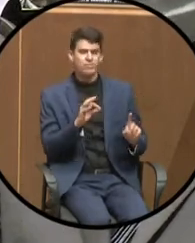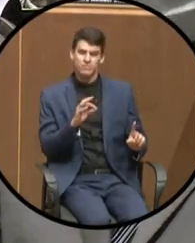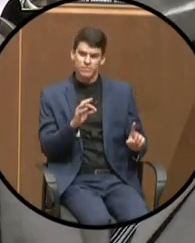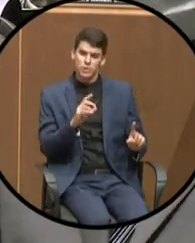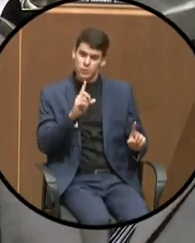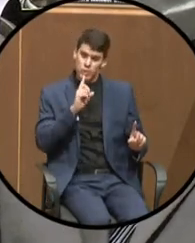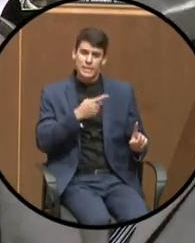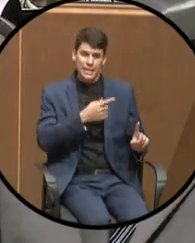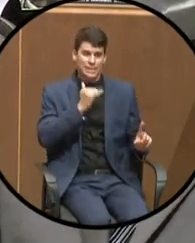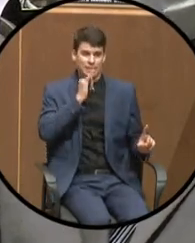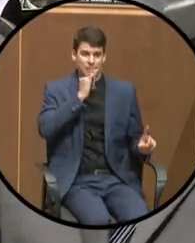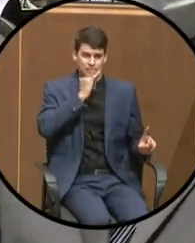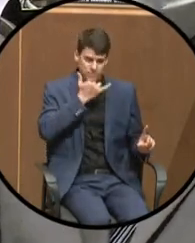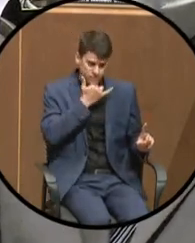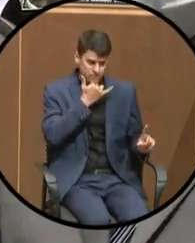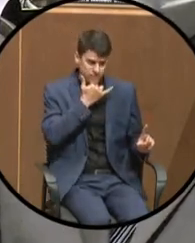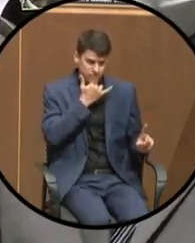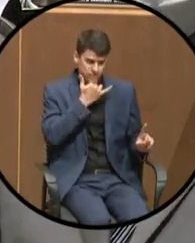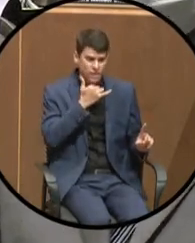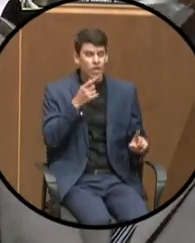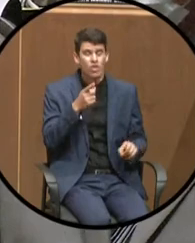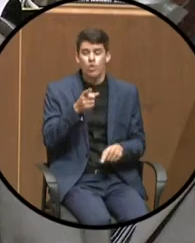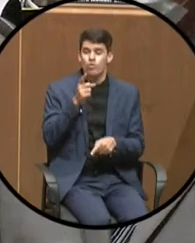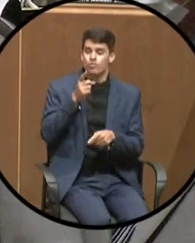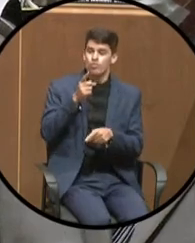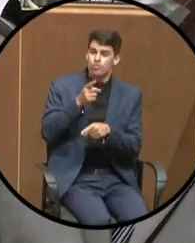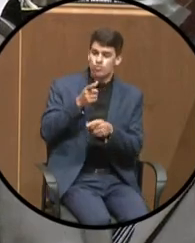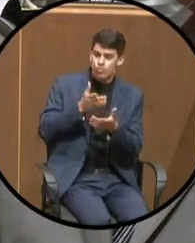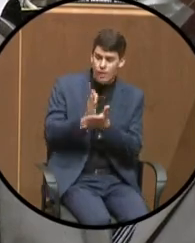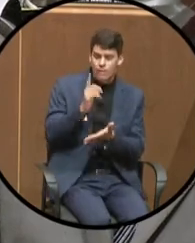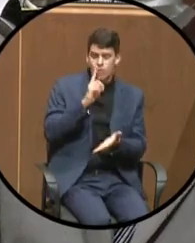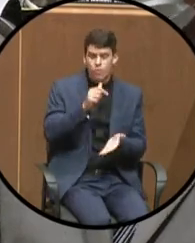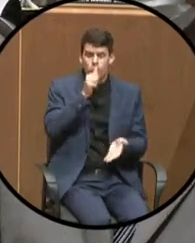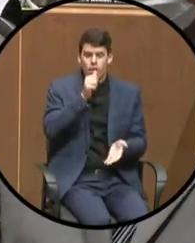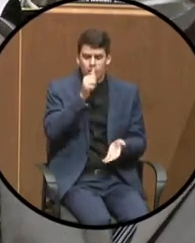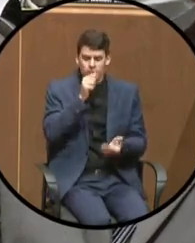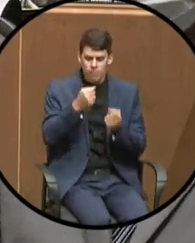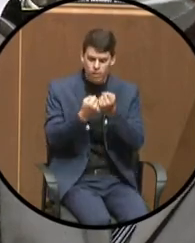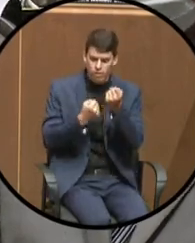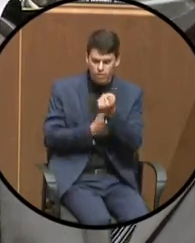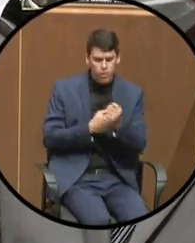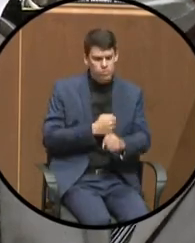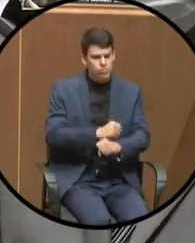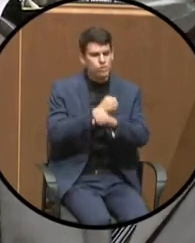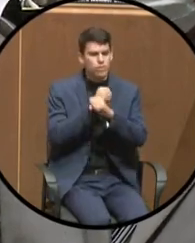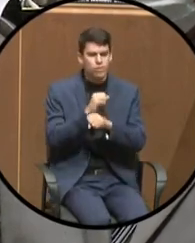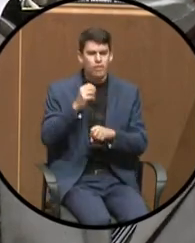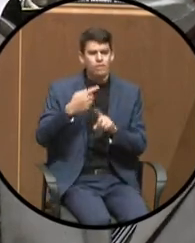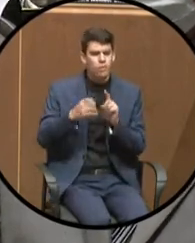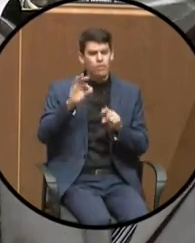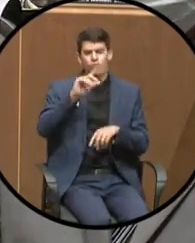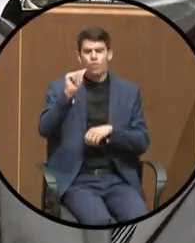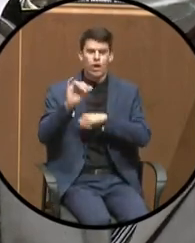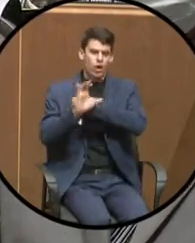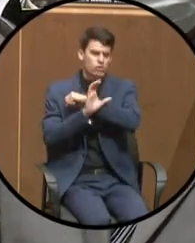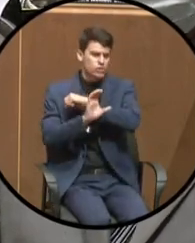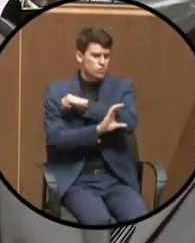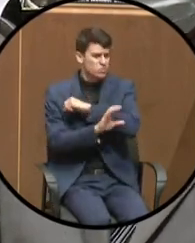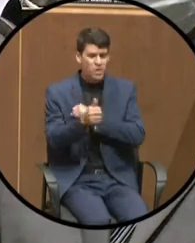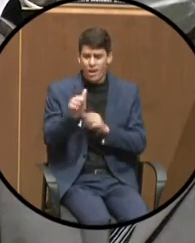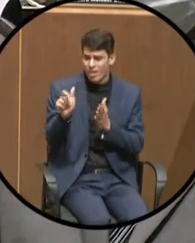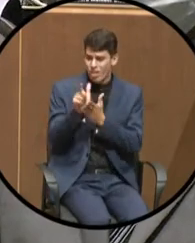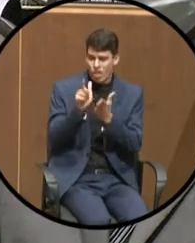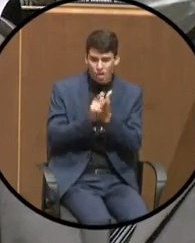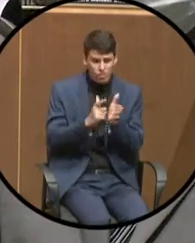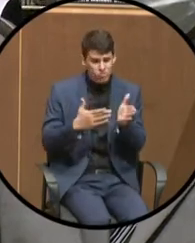absolutely incorrect. The right of privacy is a fundamental one, expressly protected by the Florida Constitution, and any law that